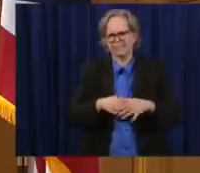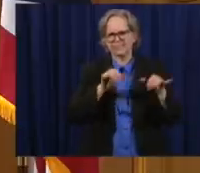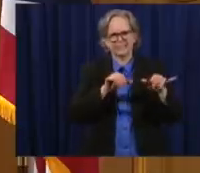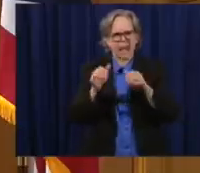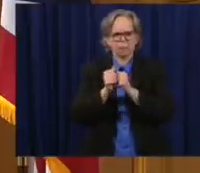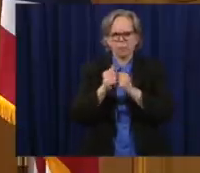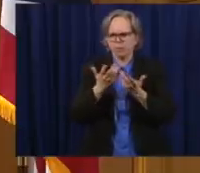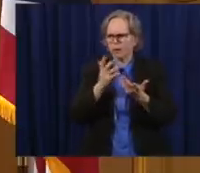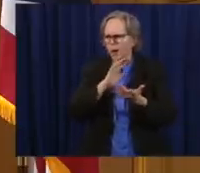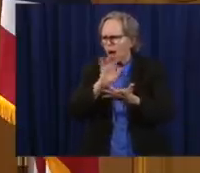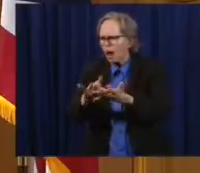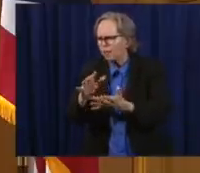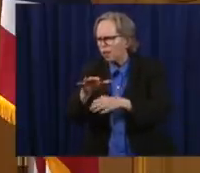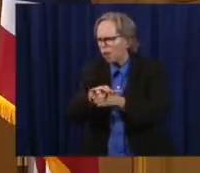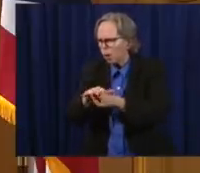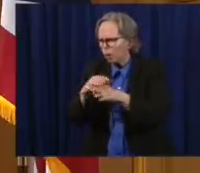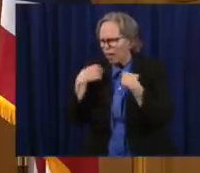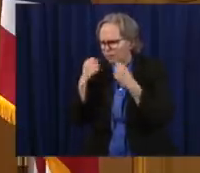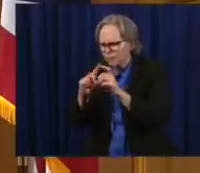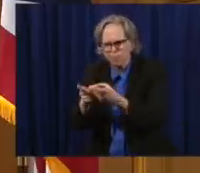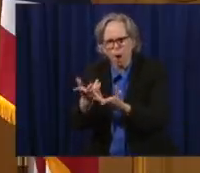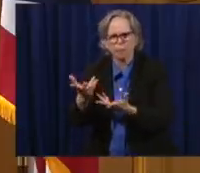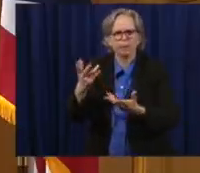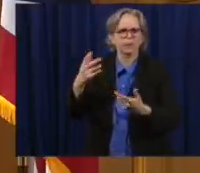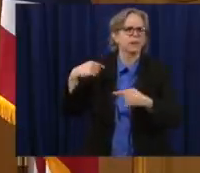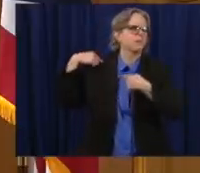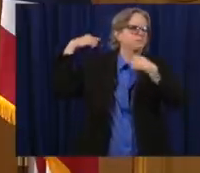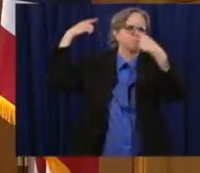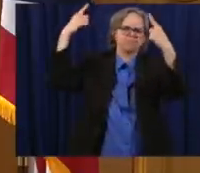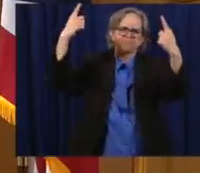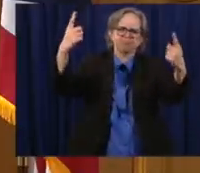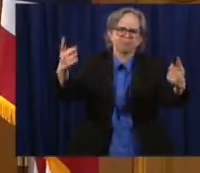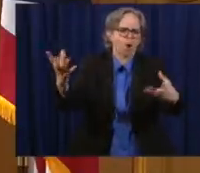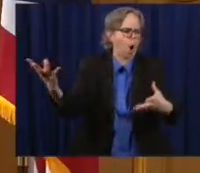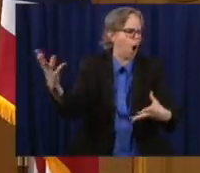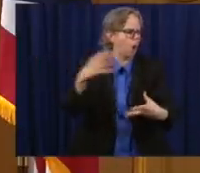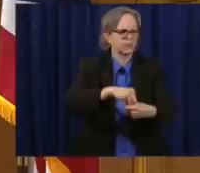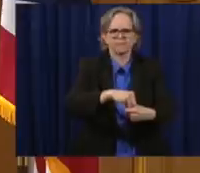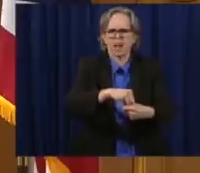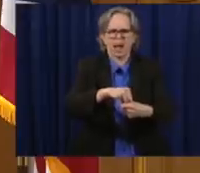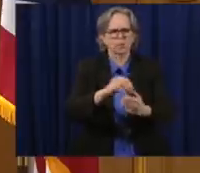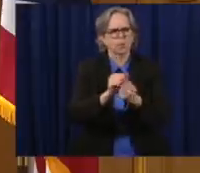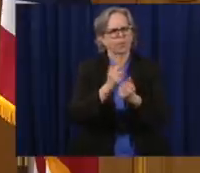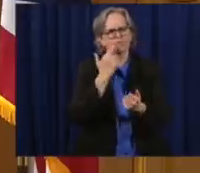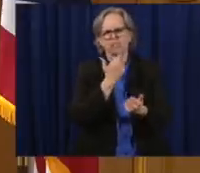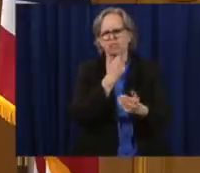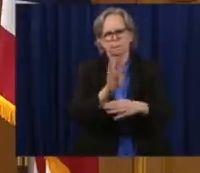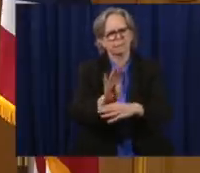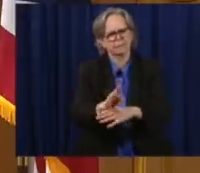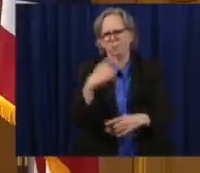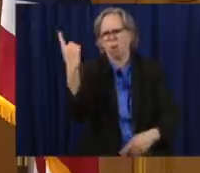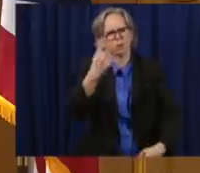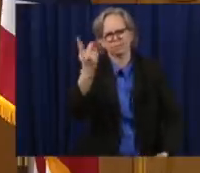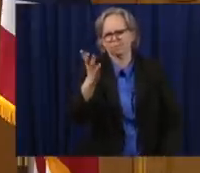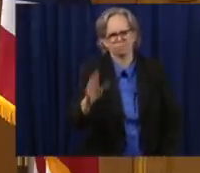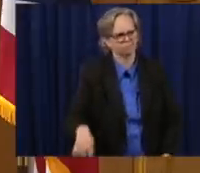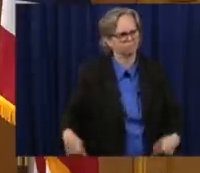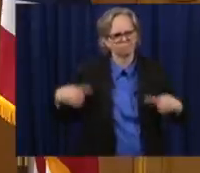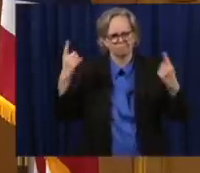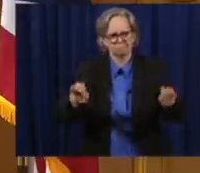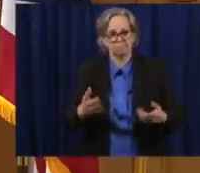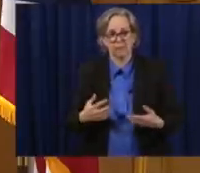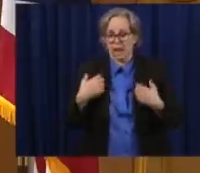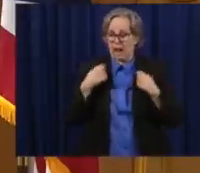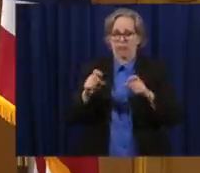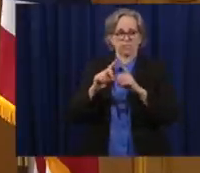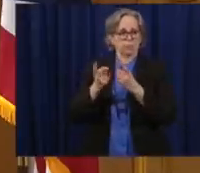department that's always been historically very involved in restaurants. I mean, the health department has usually not been too involved necessarily in a hardware store,